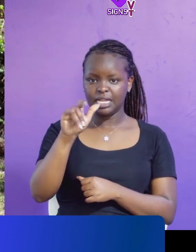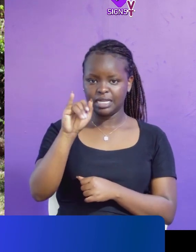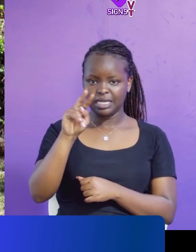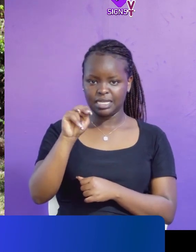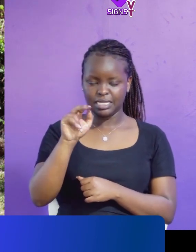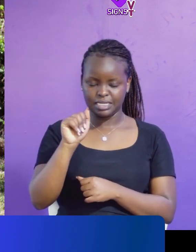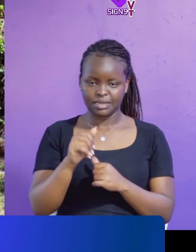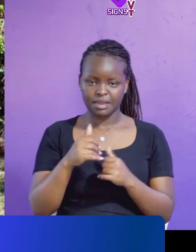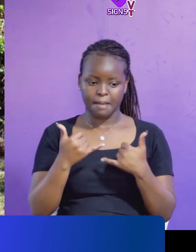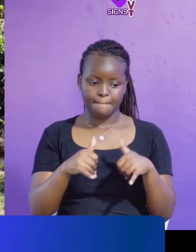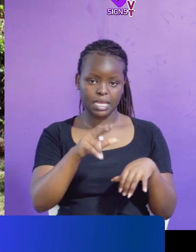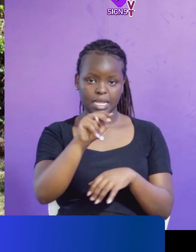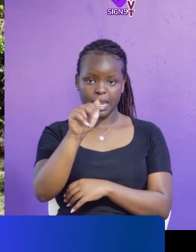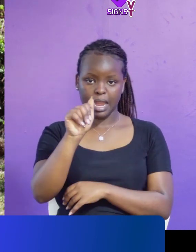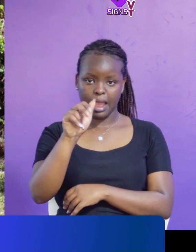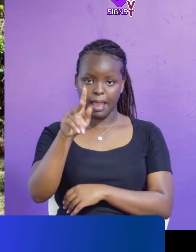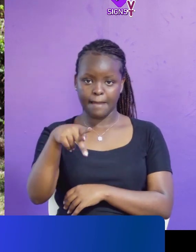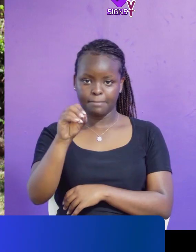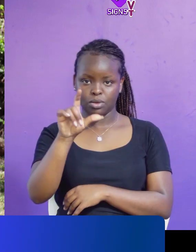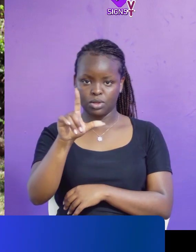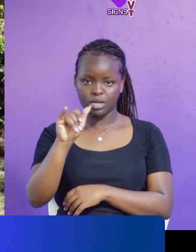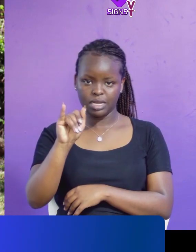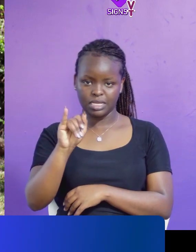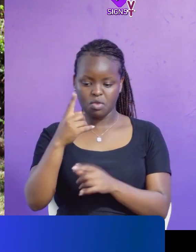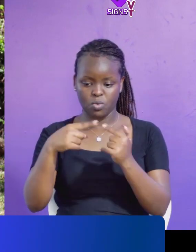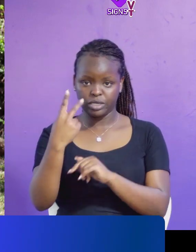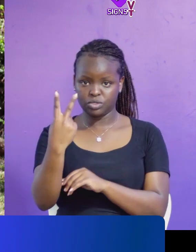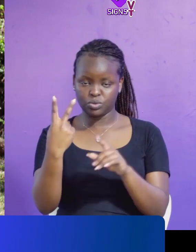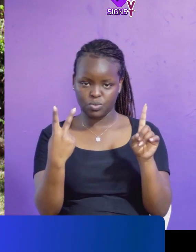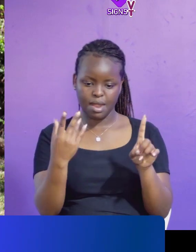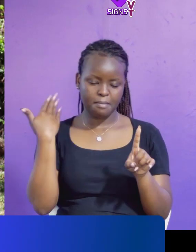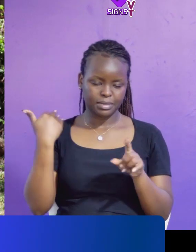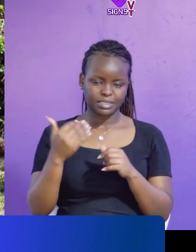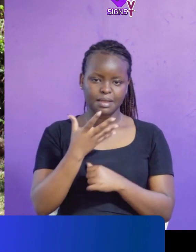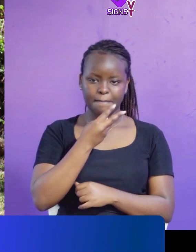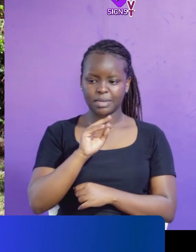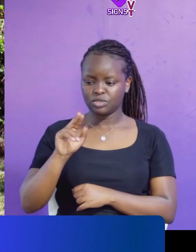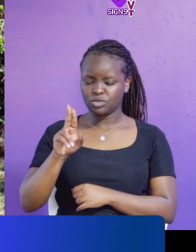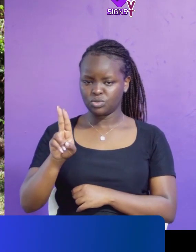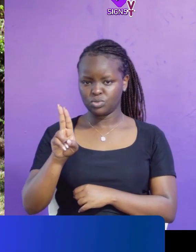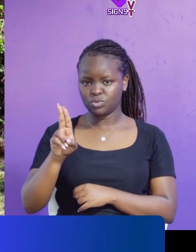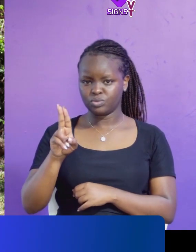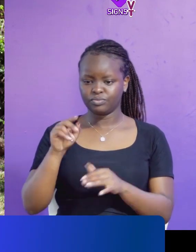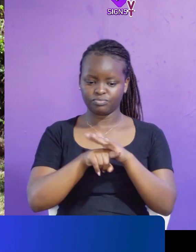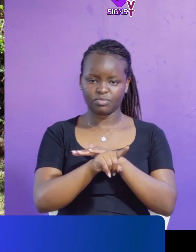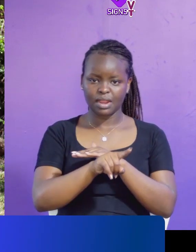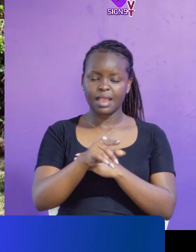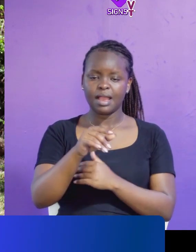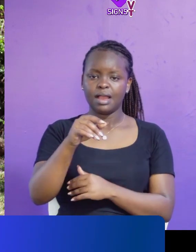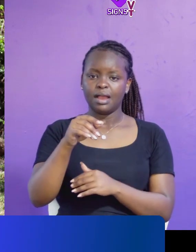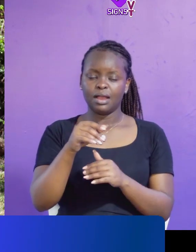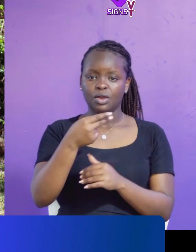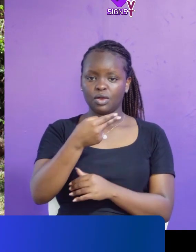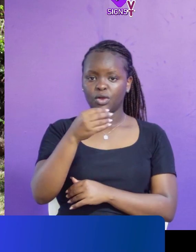whereby Napoli secured the win 2-1. Former Manchester United striker Rasmus Højlund was among those who were